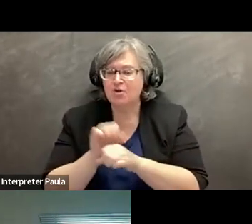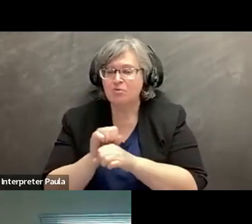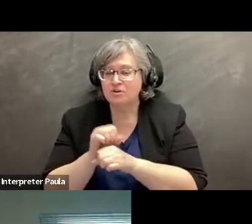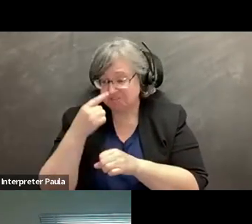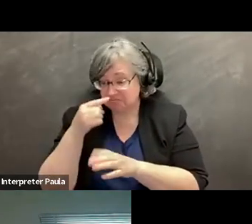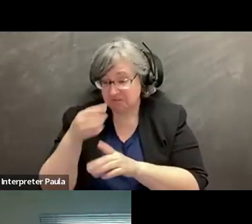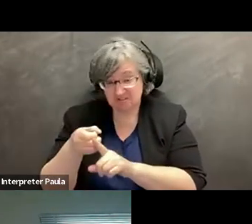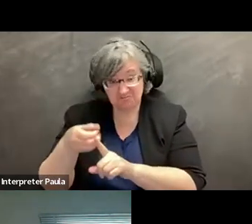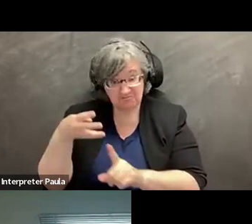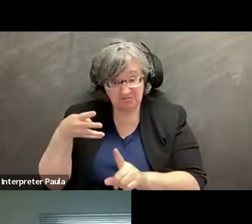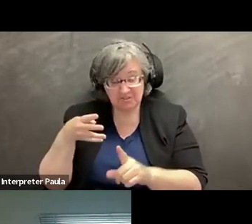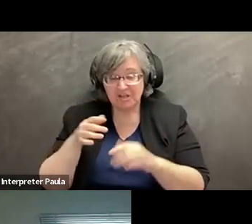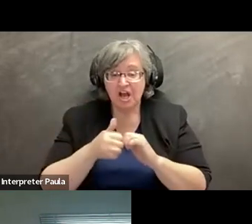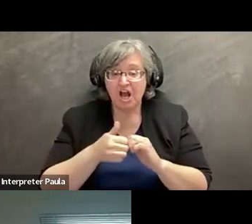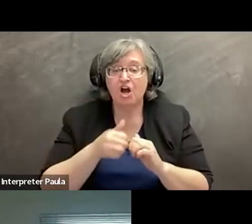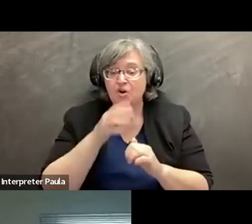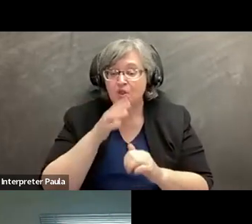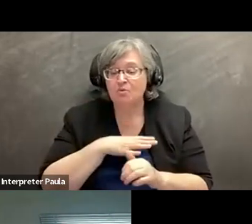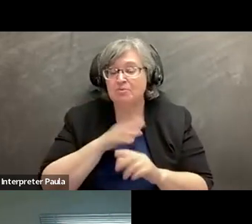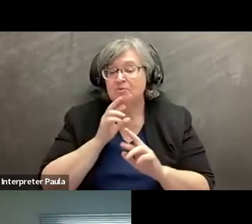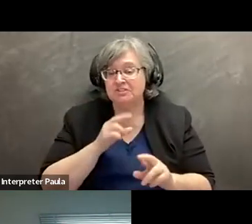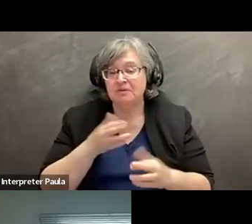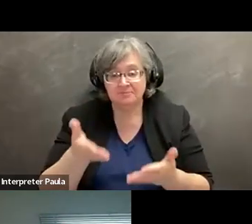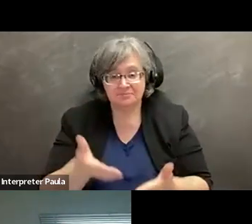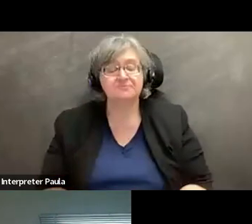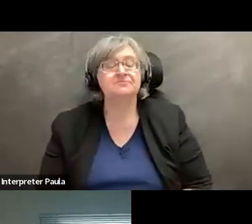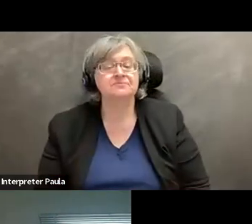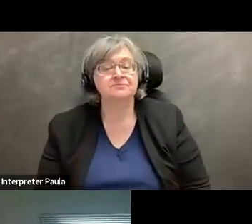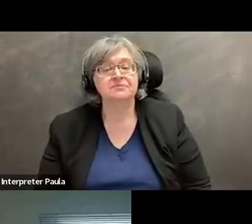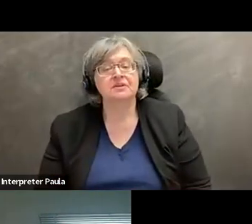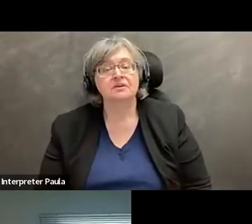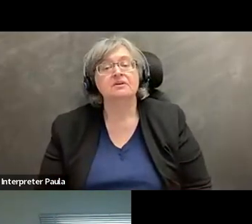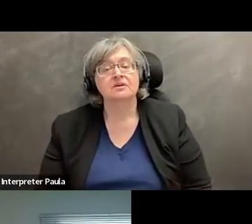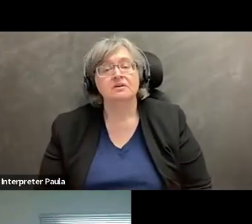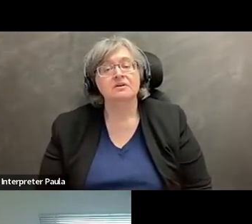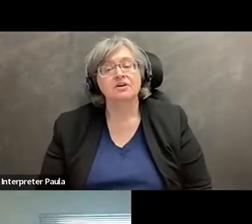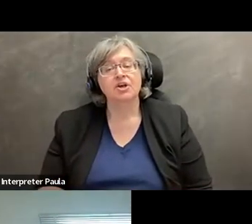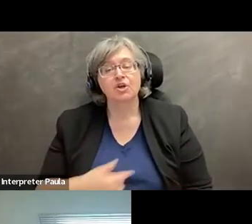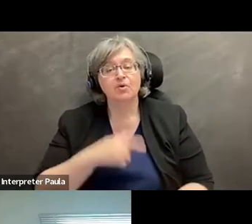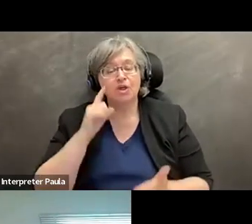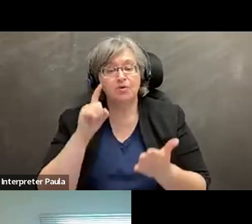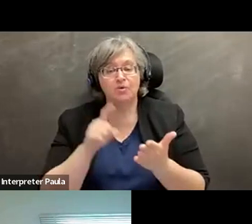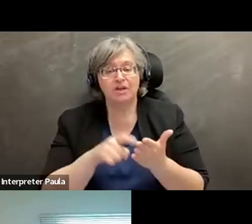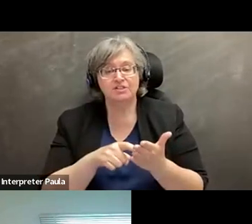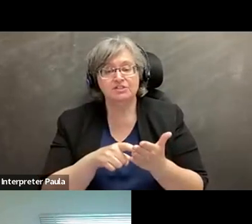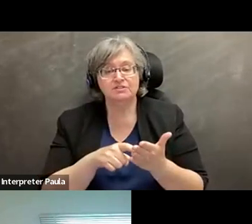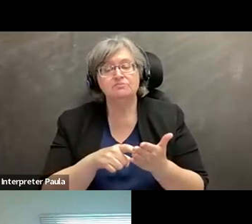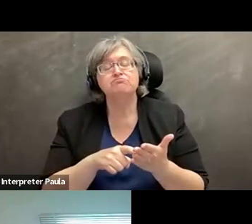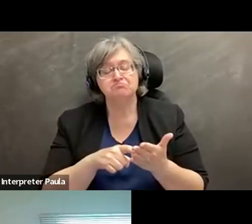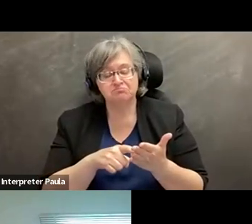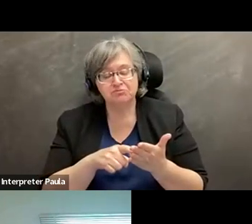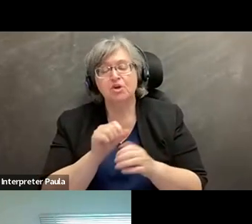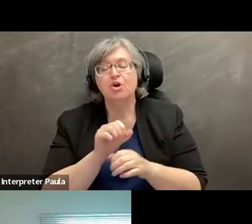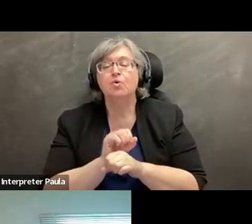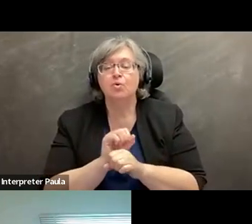right? And how the women respond to it? Yes. So we recognized in working with women